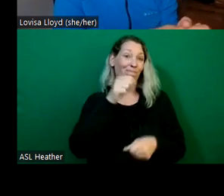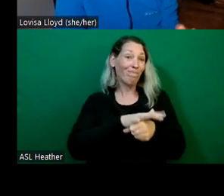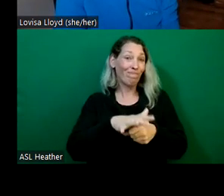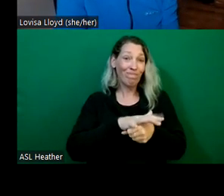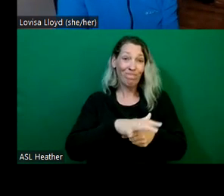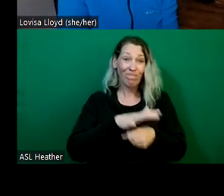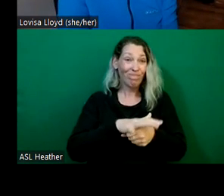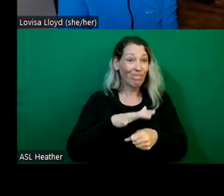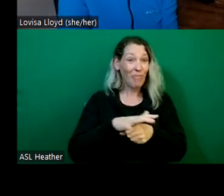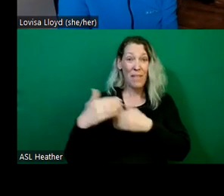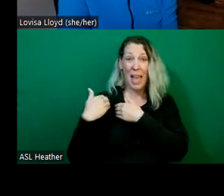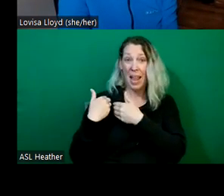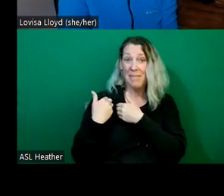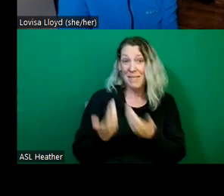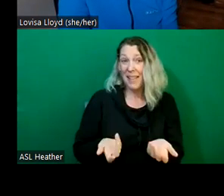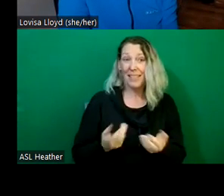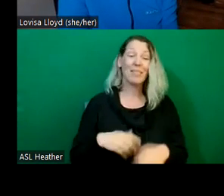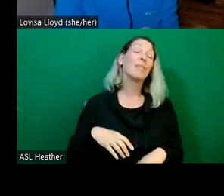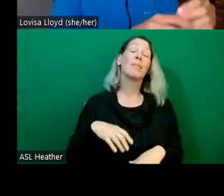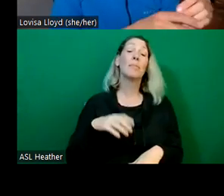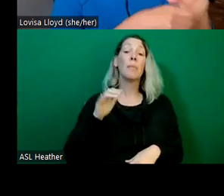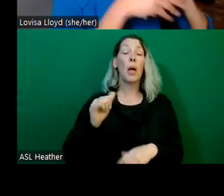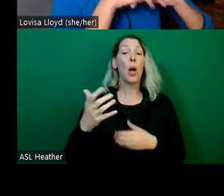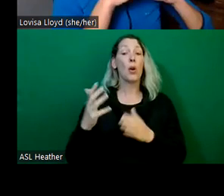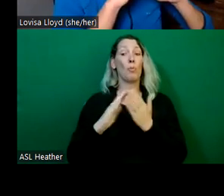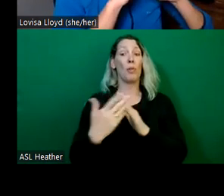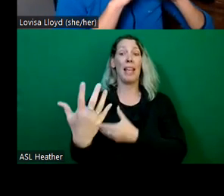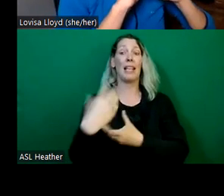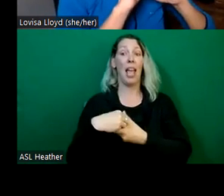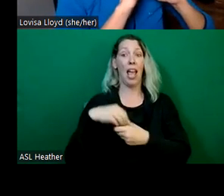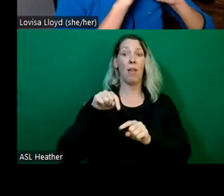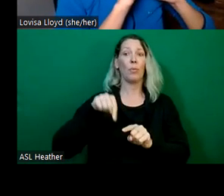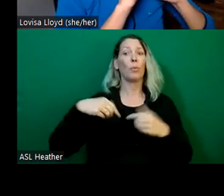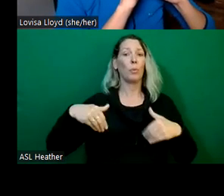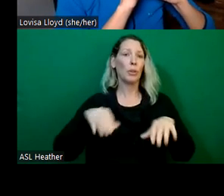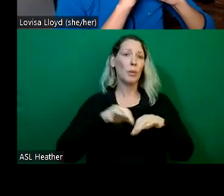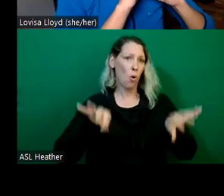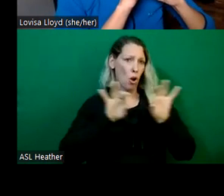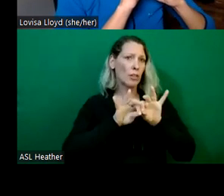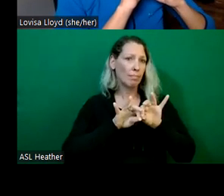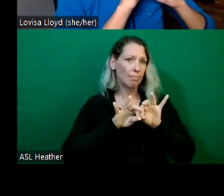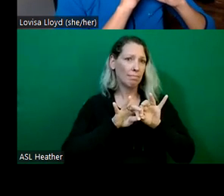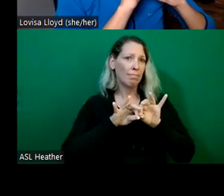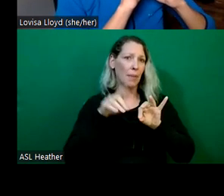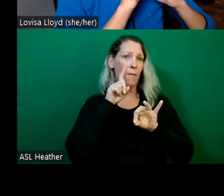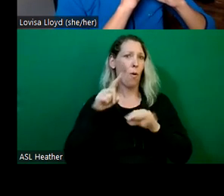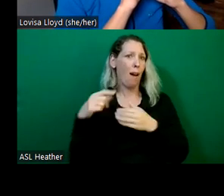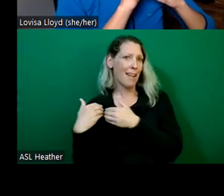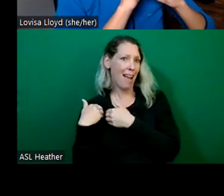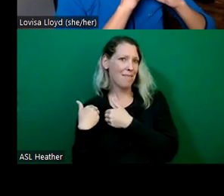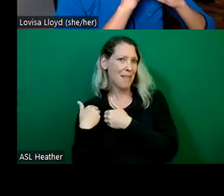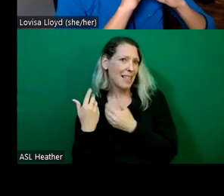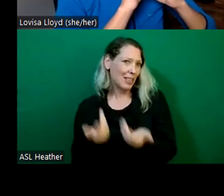And the community engagement piece, I think, is particularly important to that accountability. So I think